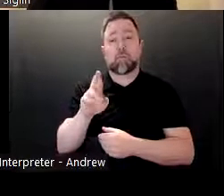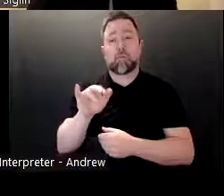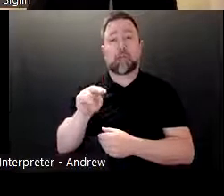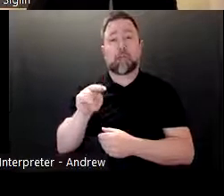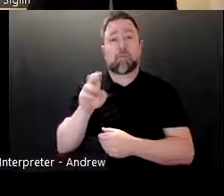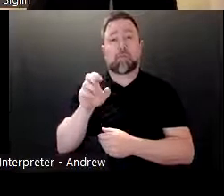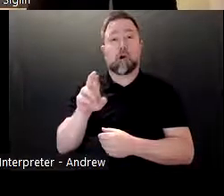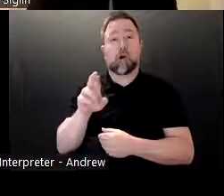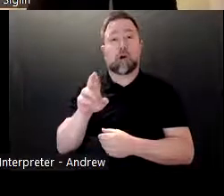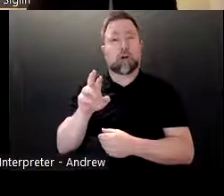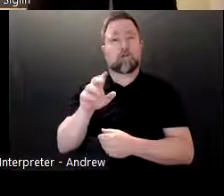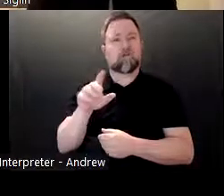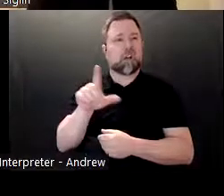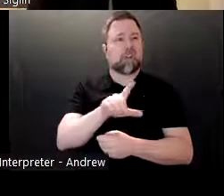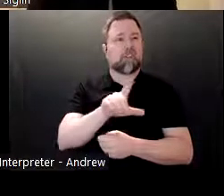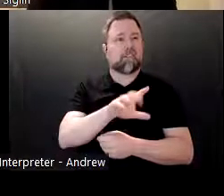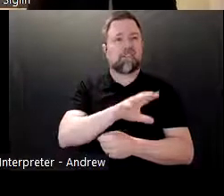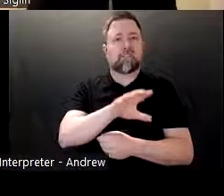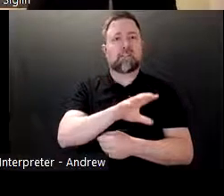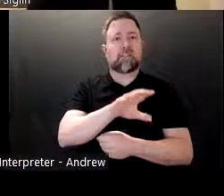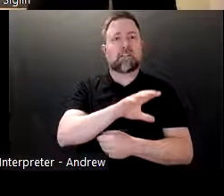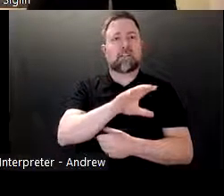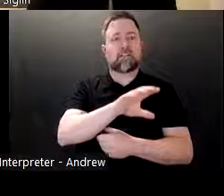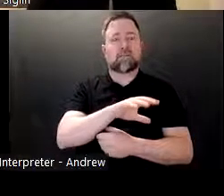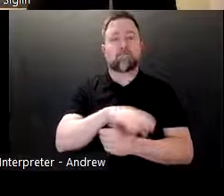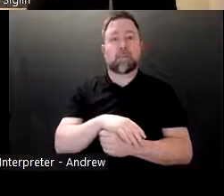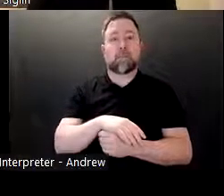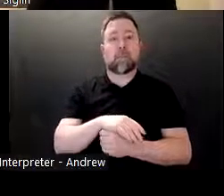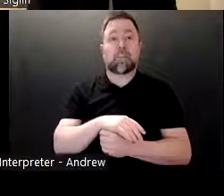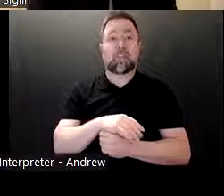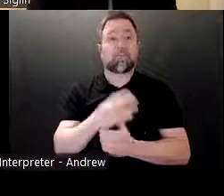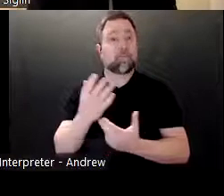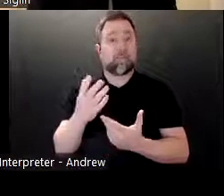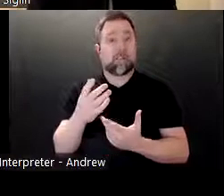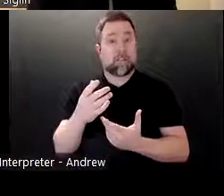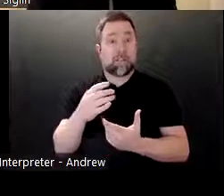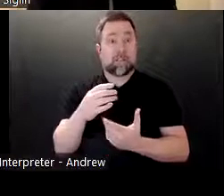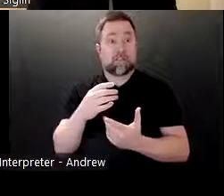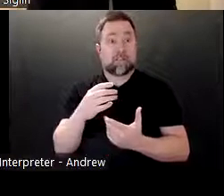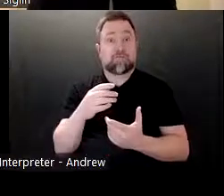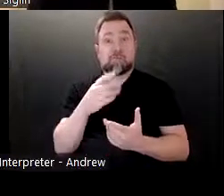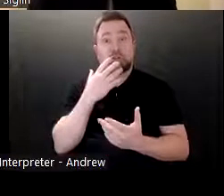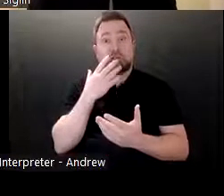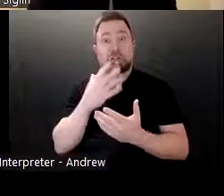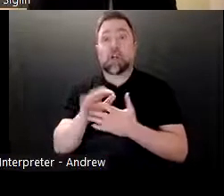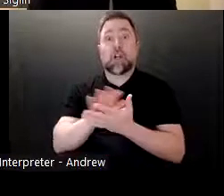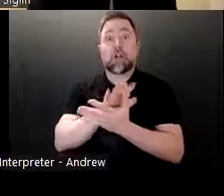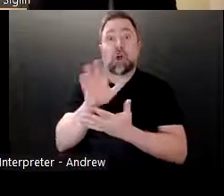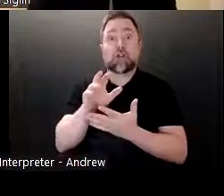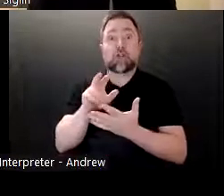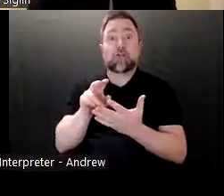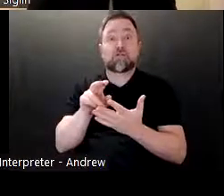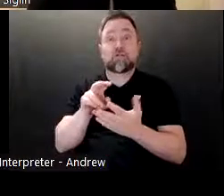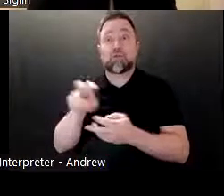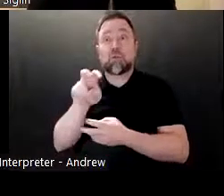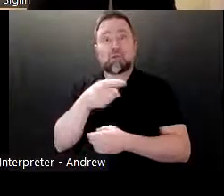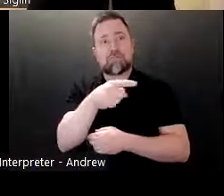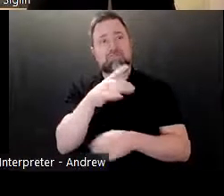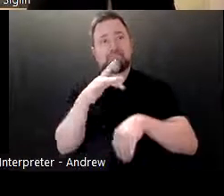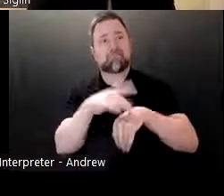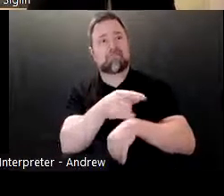left are worth the stroll, even if you are not on a whirlwind college exploratory tour. Some of these